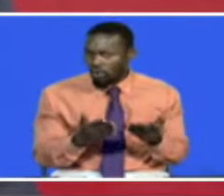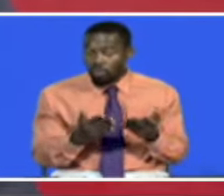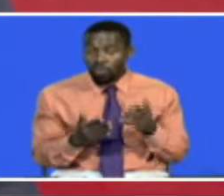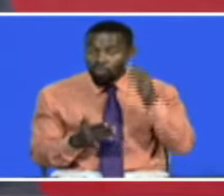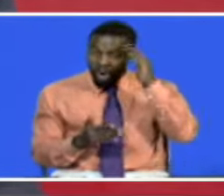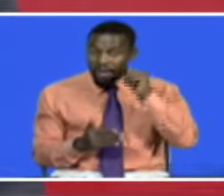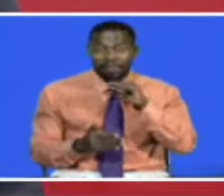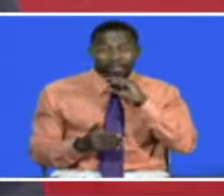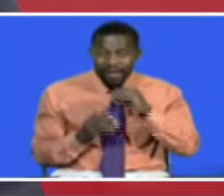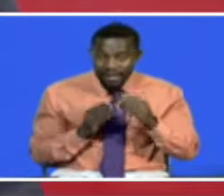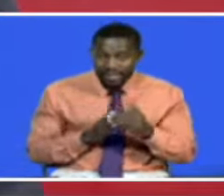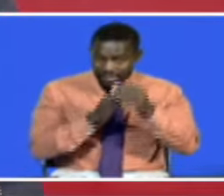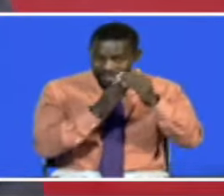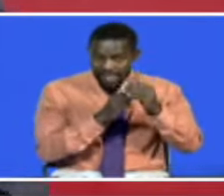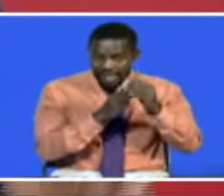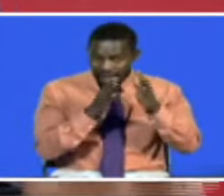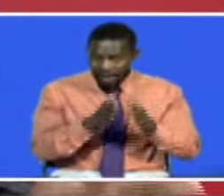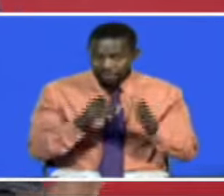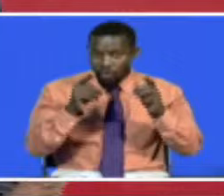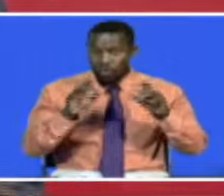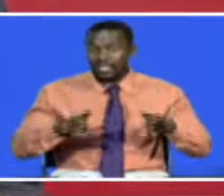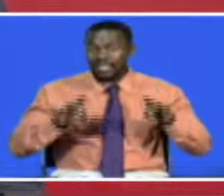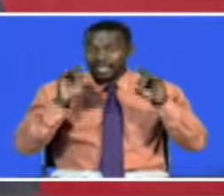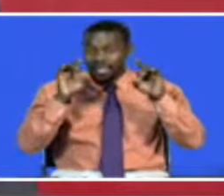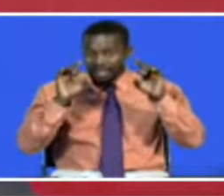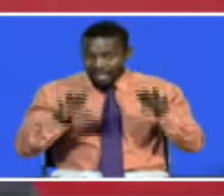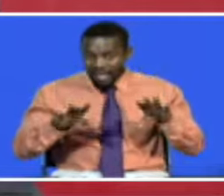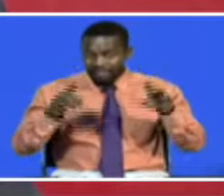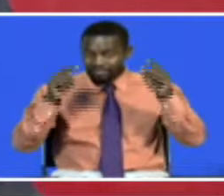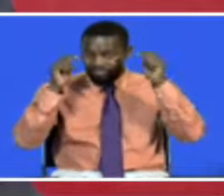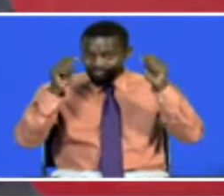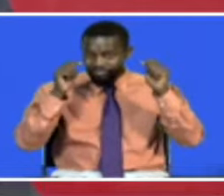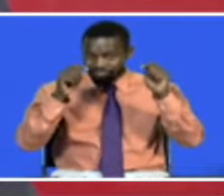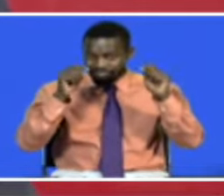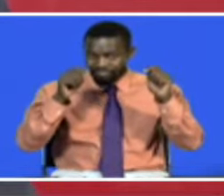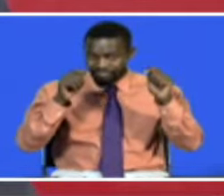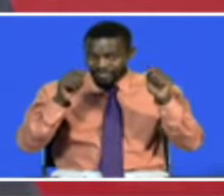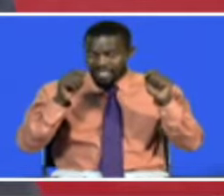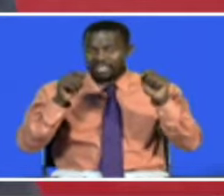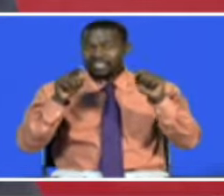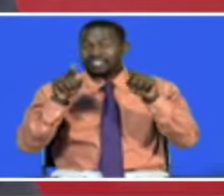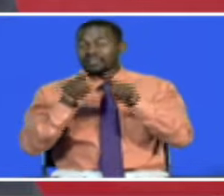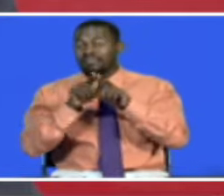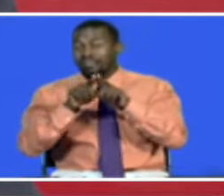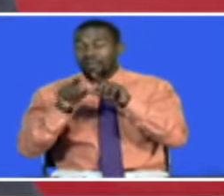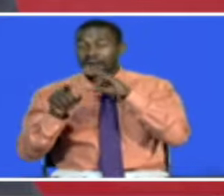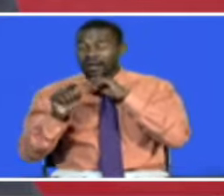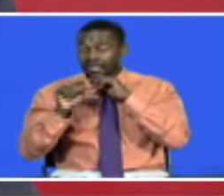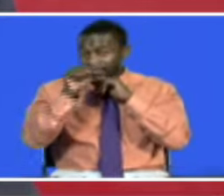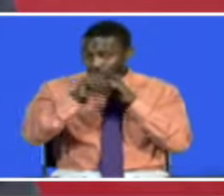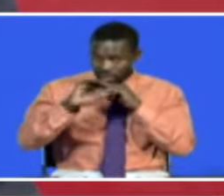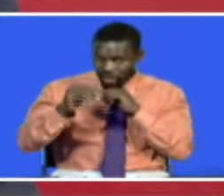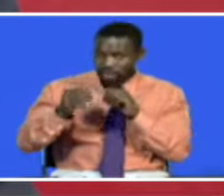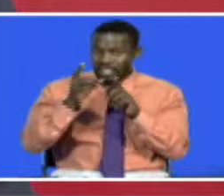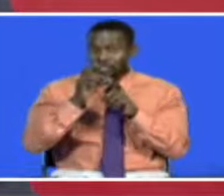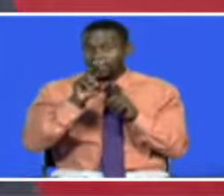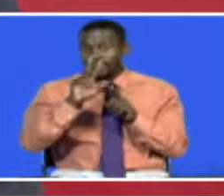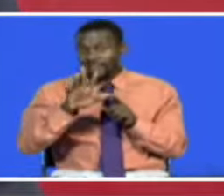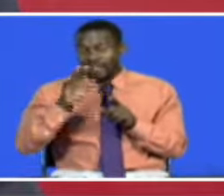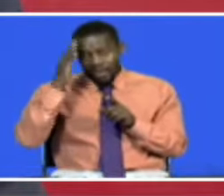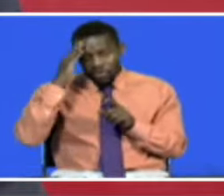the Kitengela demonstrations that also came to town on that day. We're in town on 25th. Mm-hmm. I know Kitengela demonstrations were very